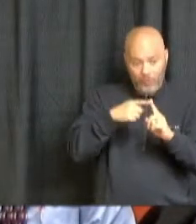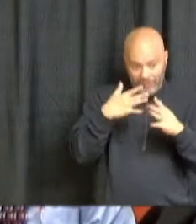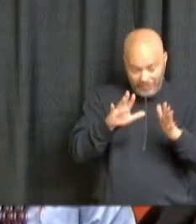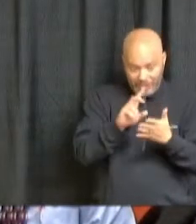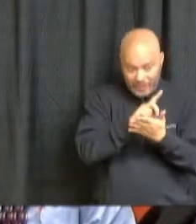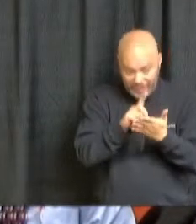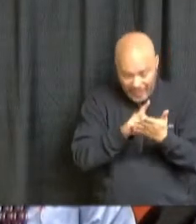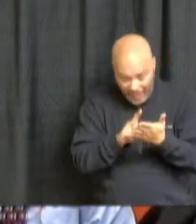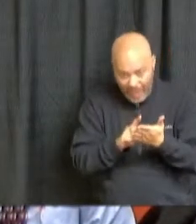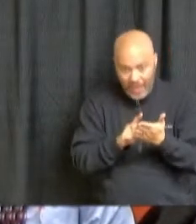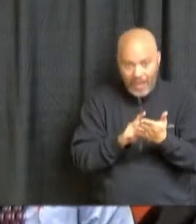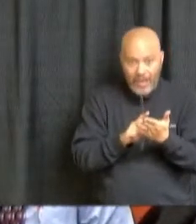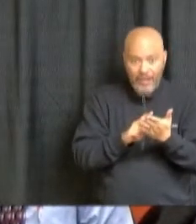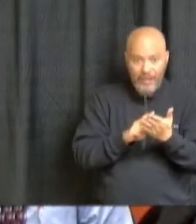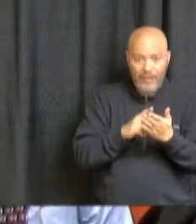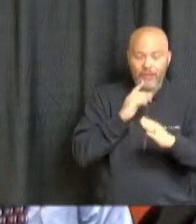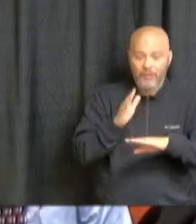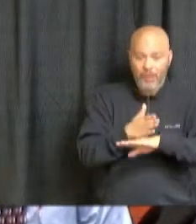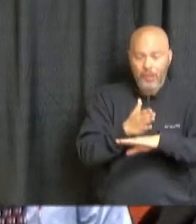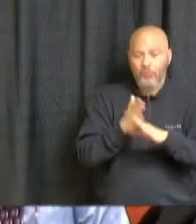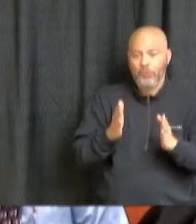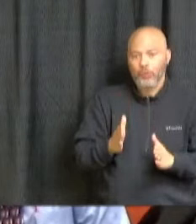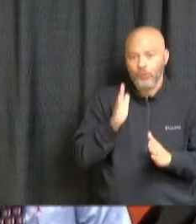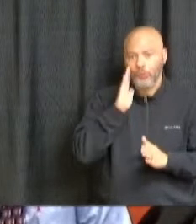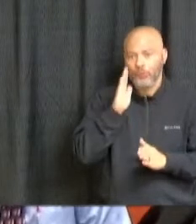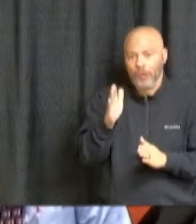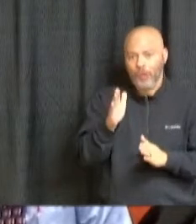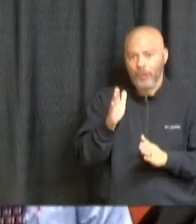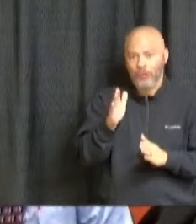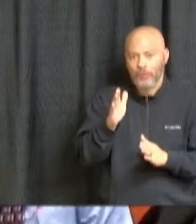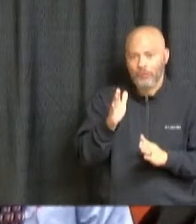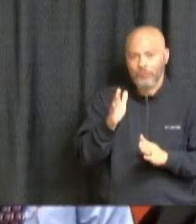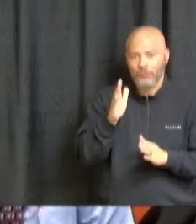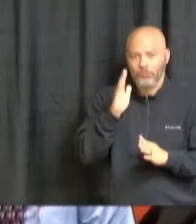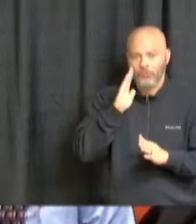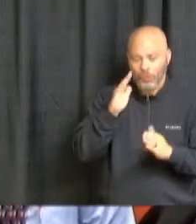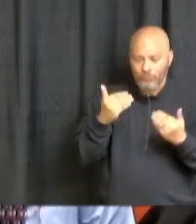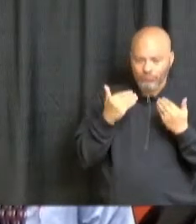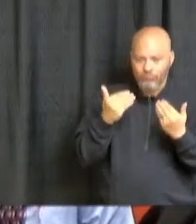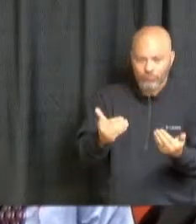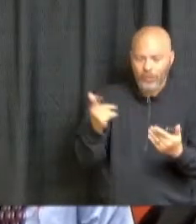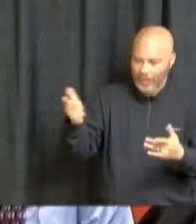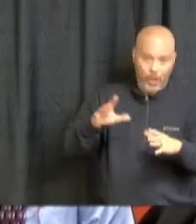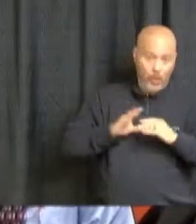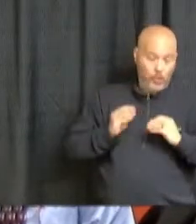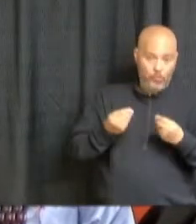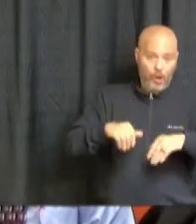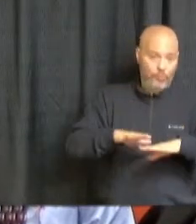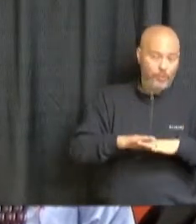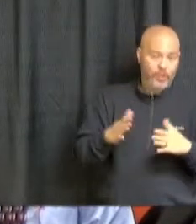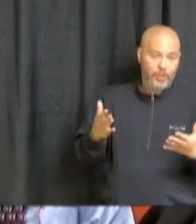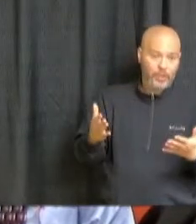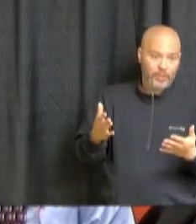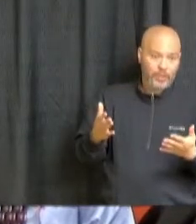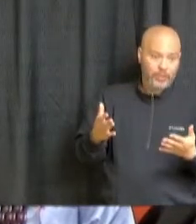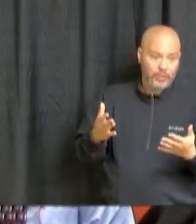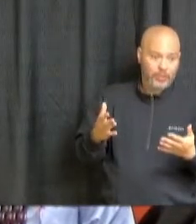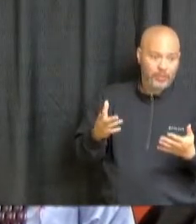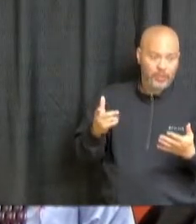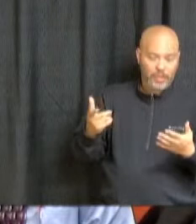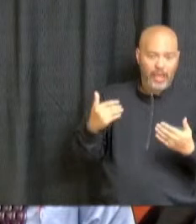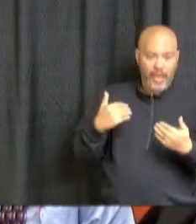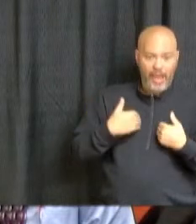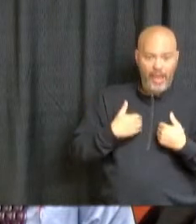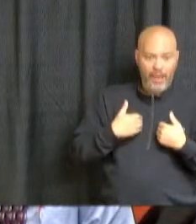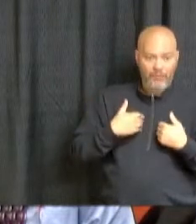designed, the developer plans on moving forward. They own the property. They've got